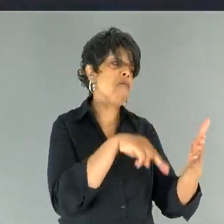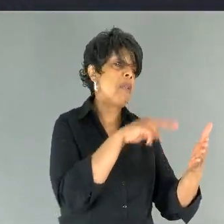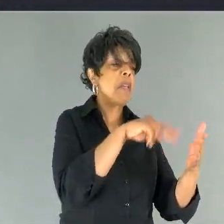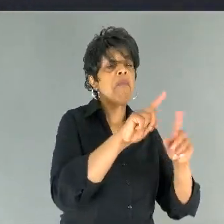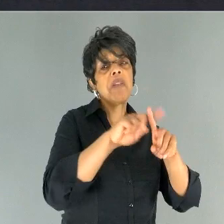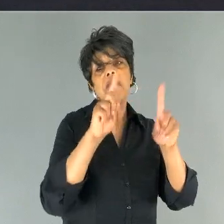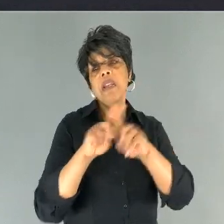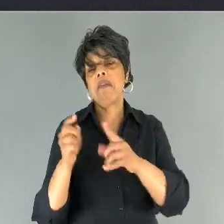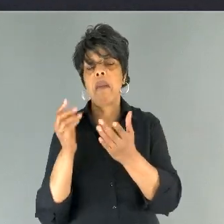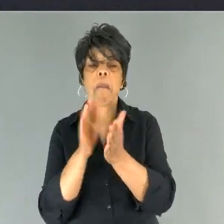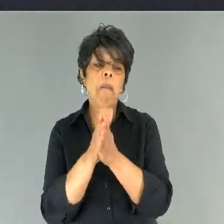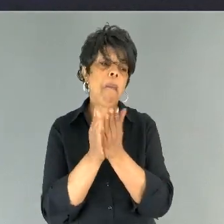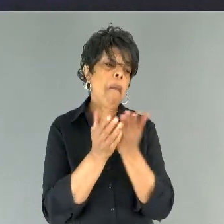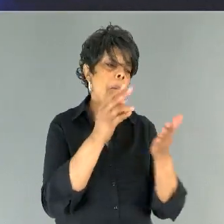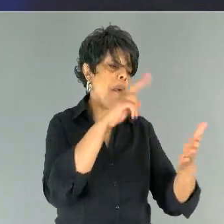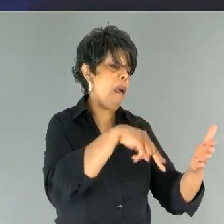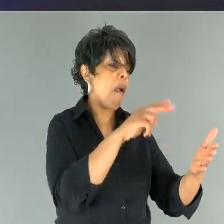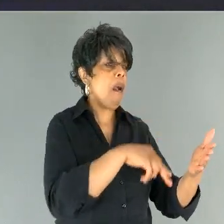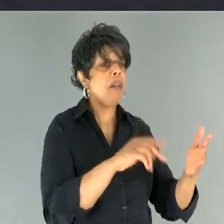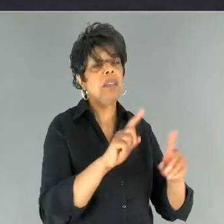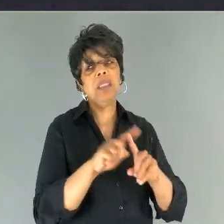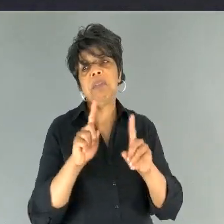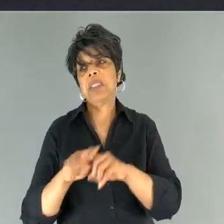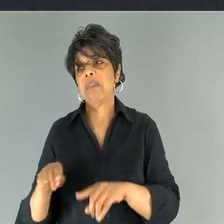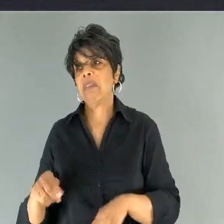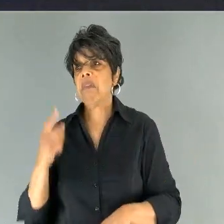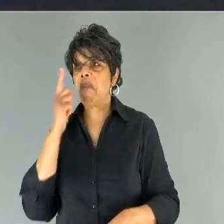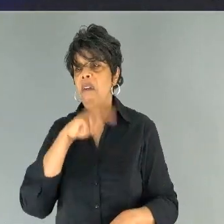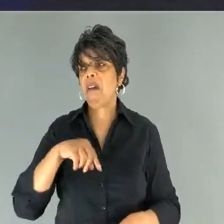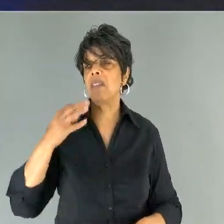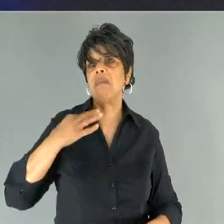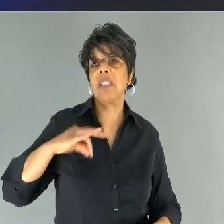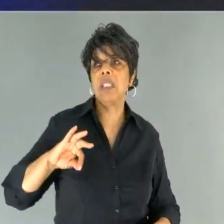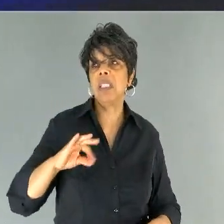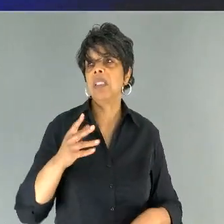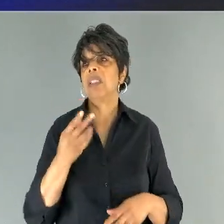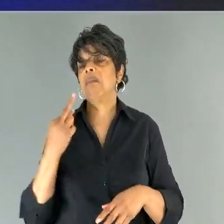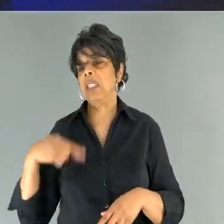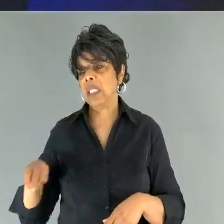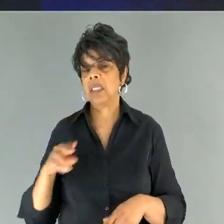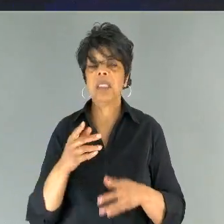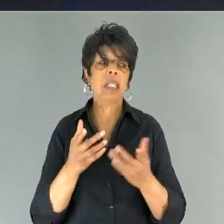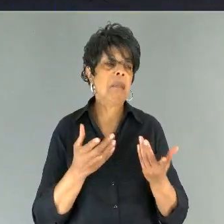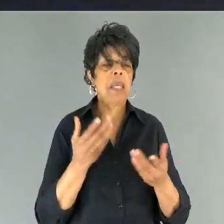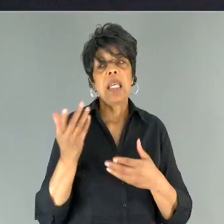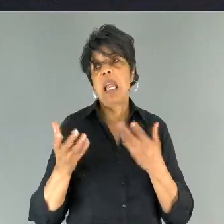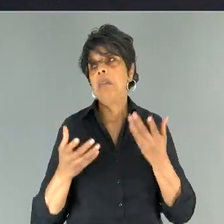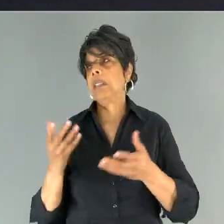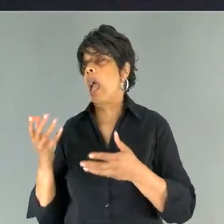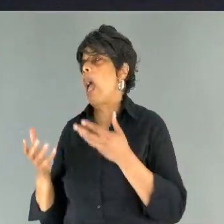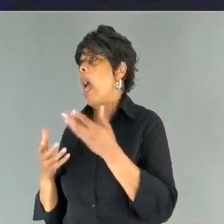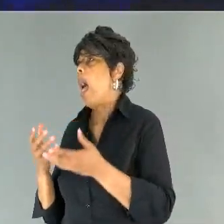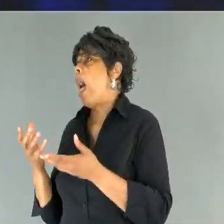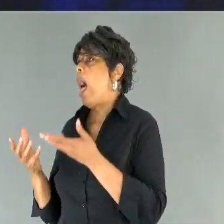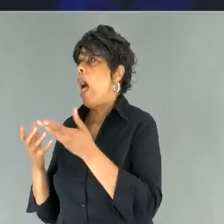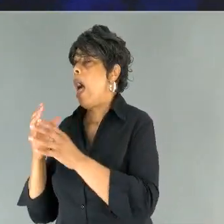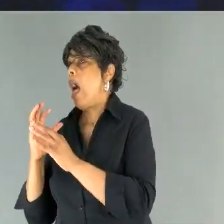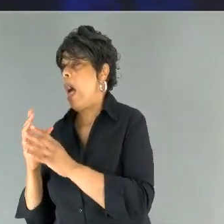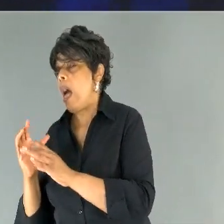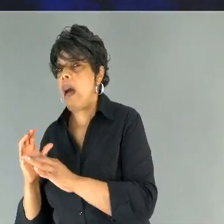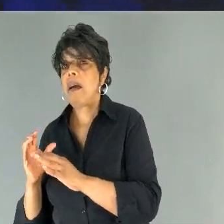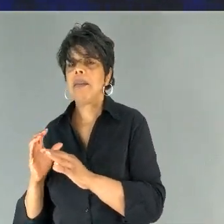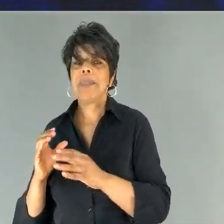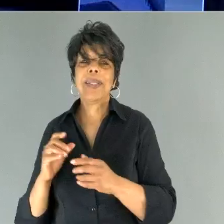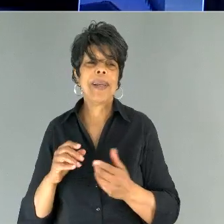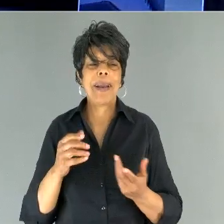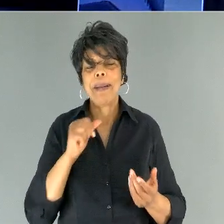different cults, and man, I'm confused. I need salvation assurance. I'm